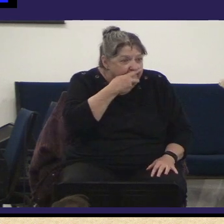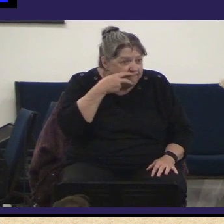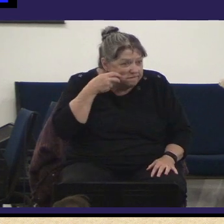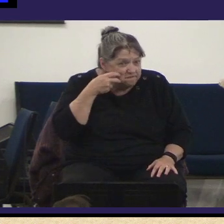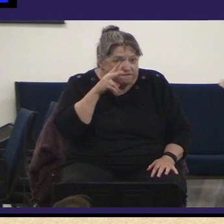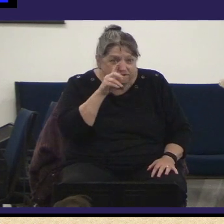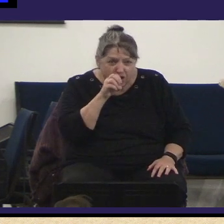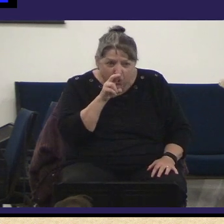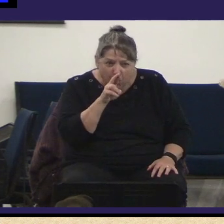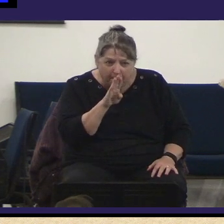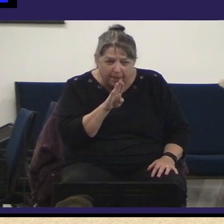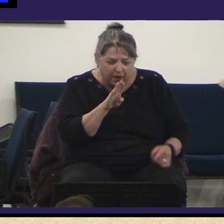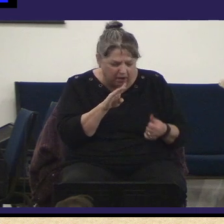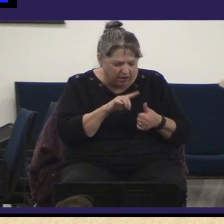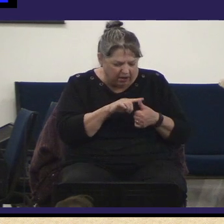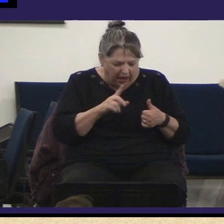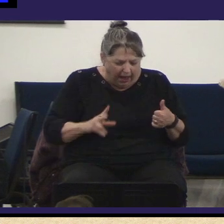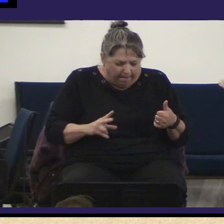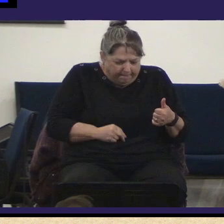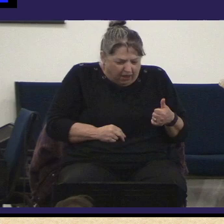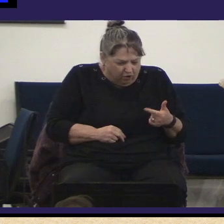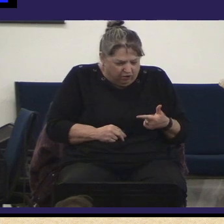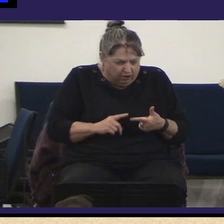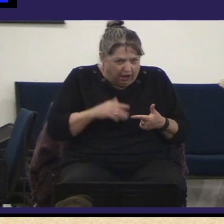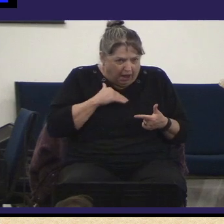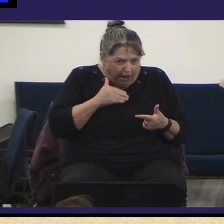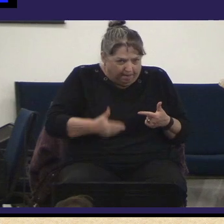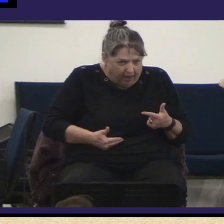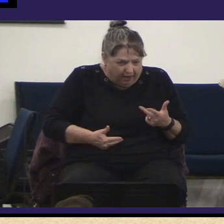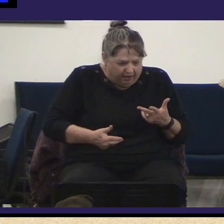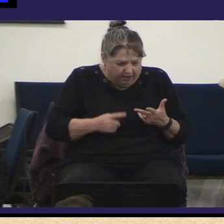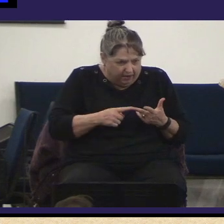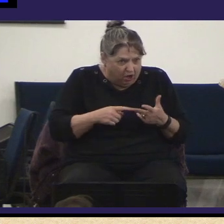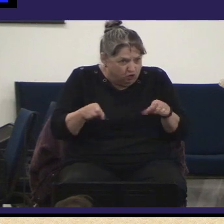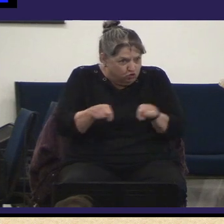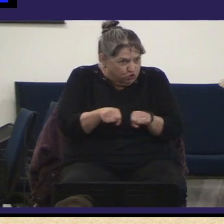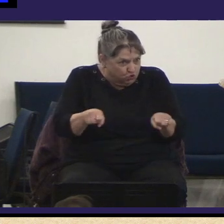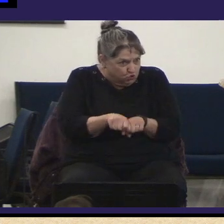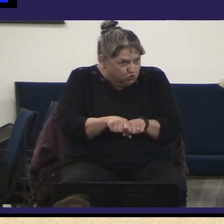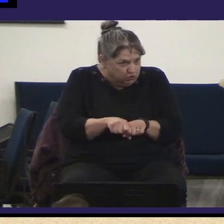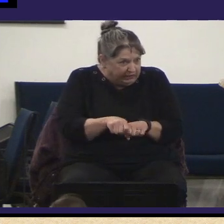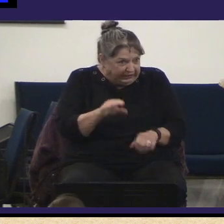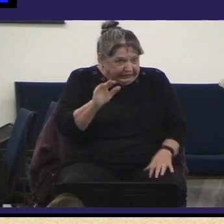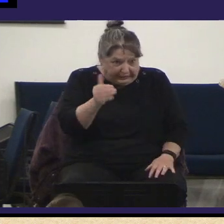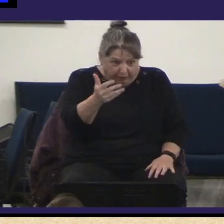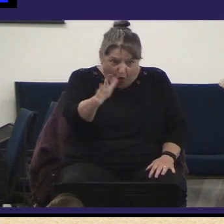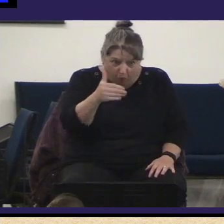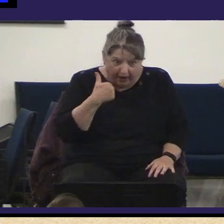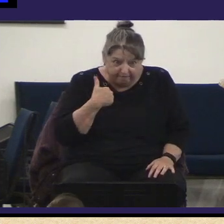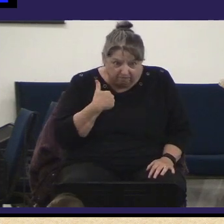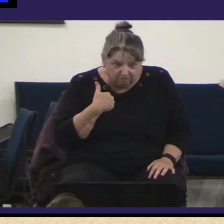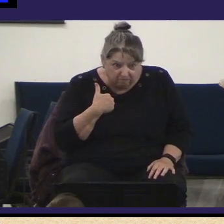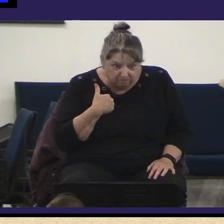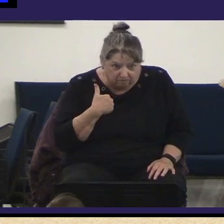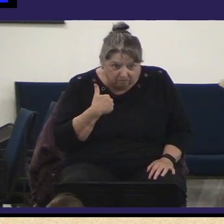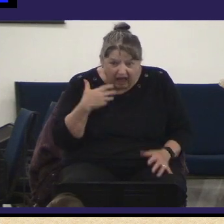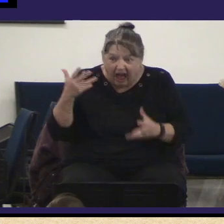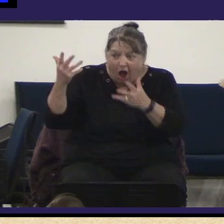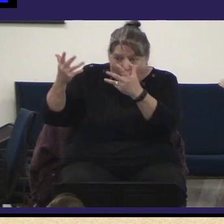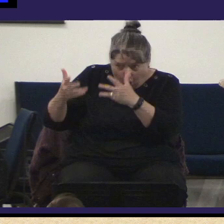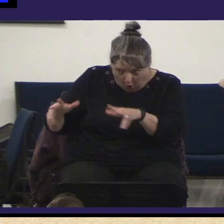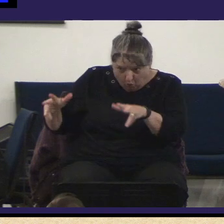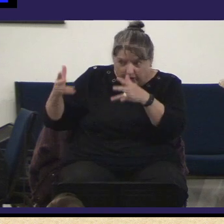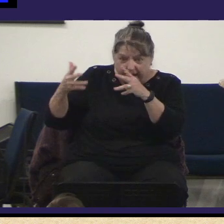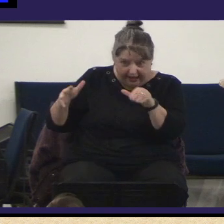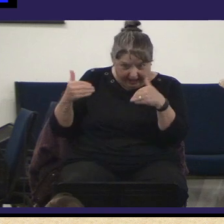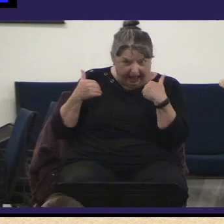armor, belt, breastplate, and shoes, are already on you. Having girded,